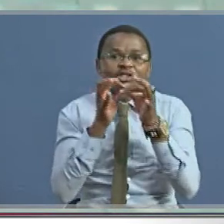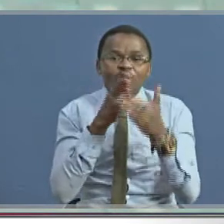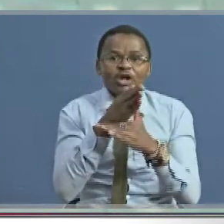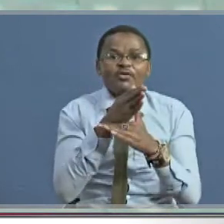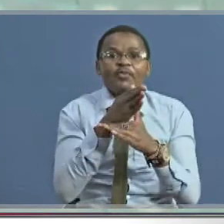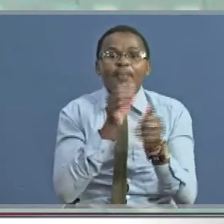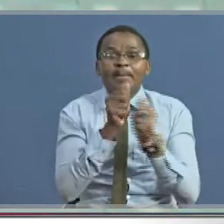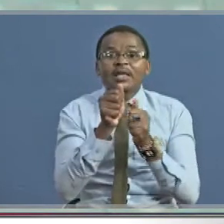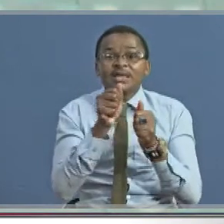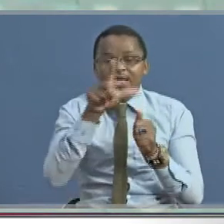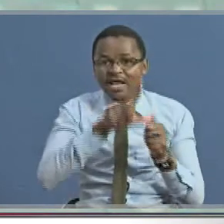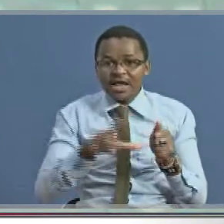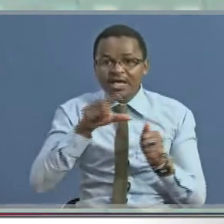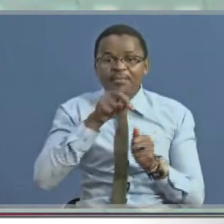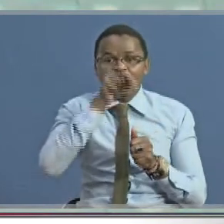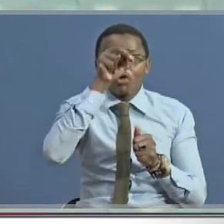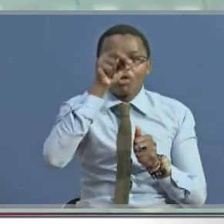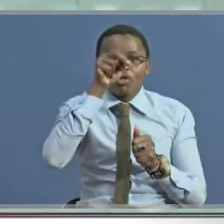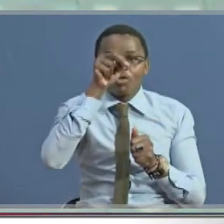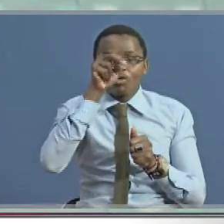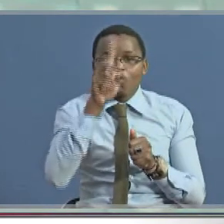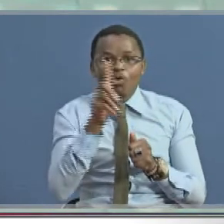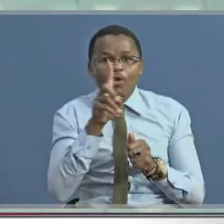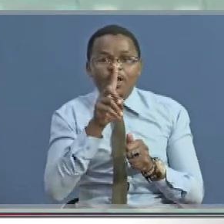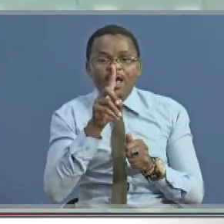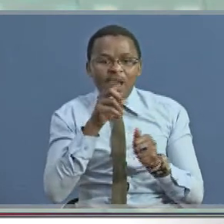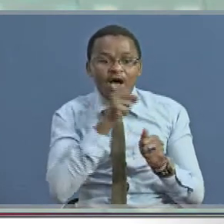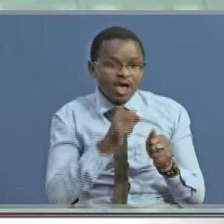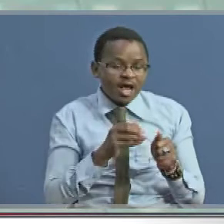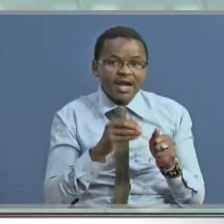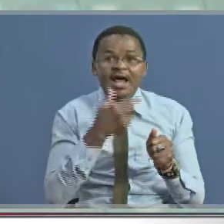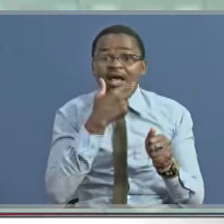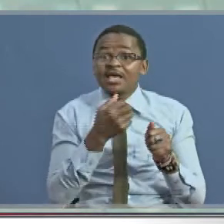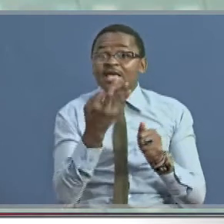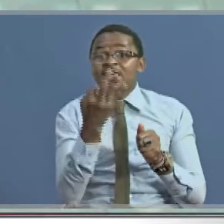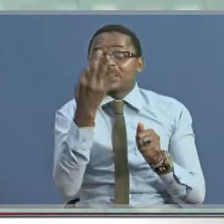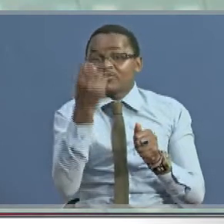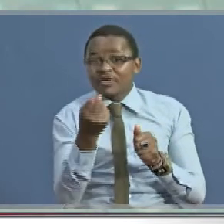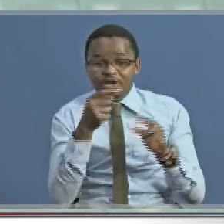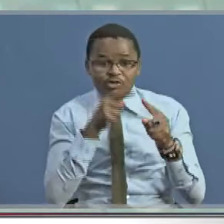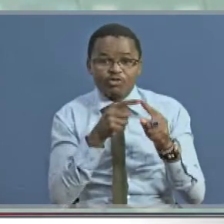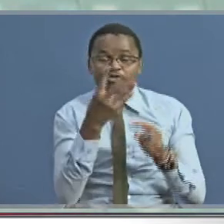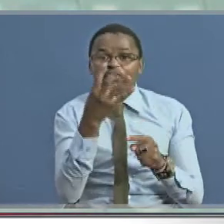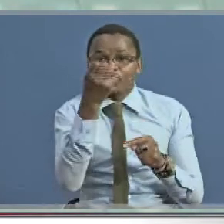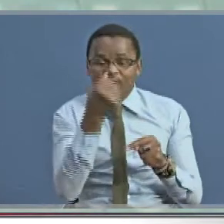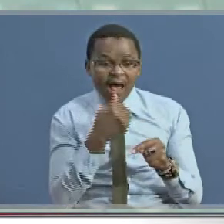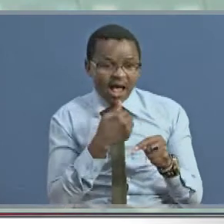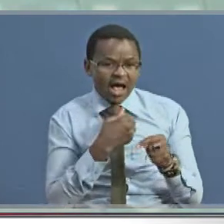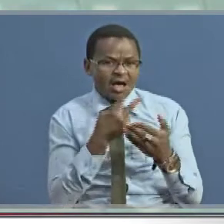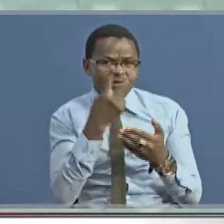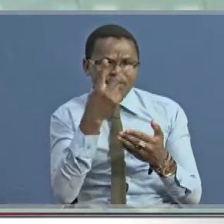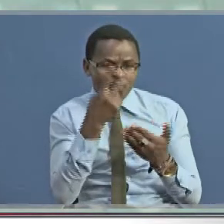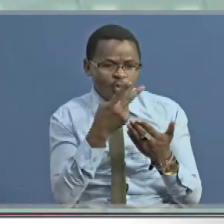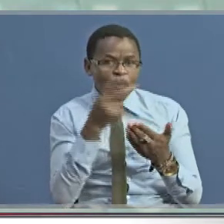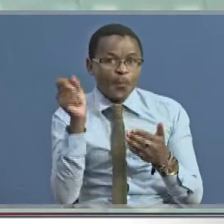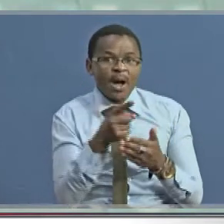of passage in Laikipia North Constituency, where junior elders aged between 35 and 45 have been subjected to a